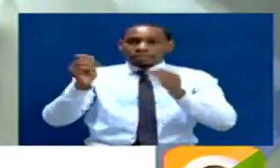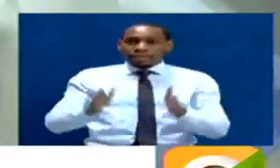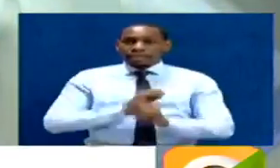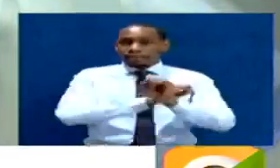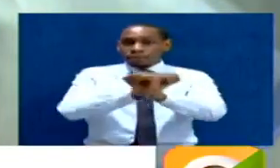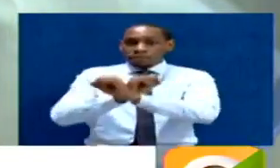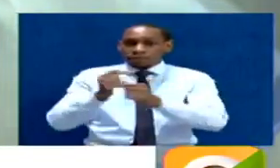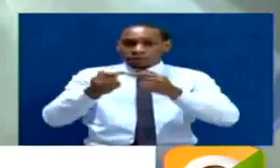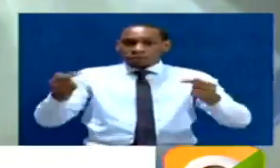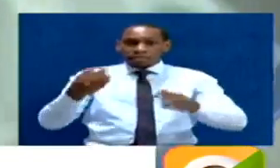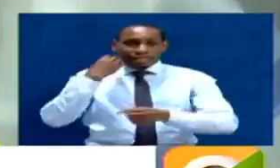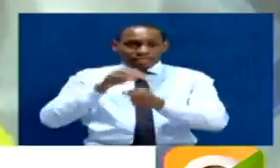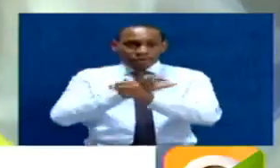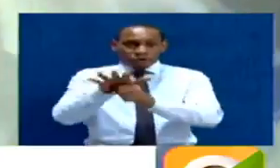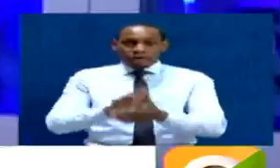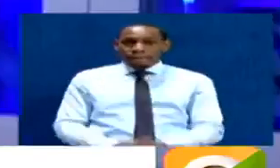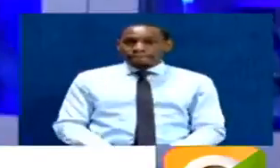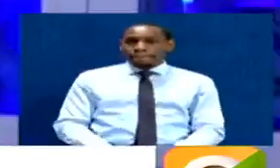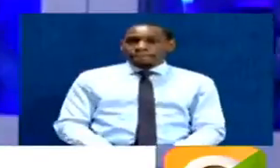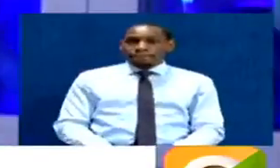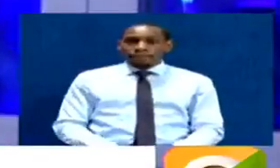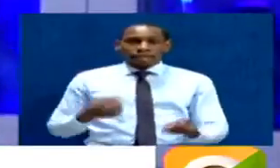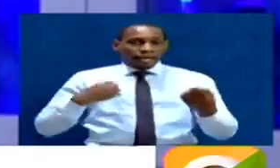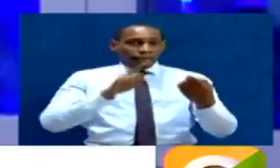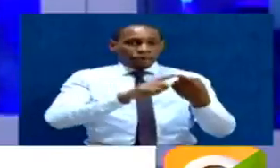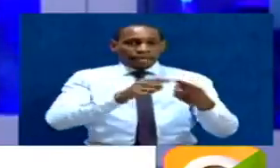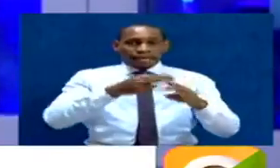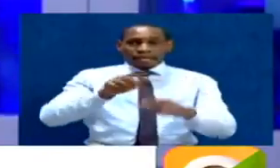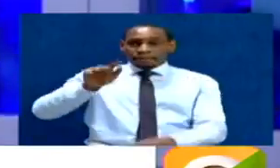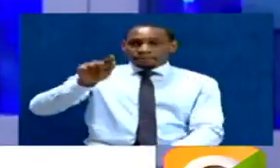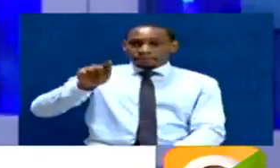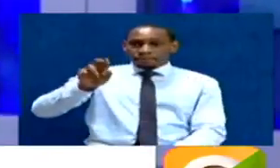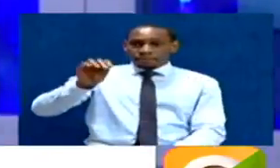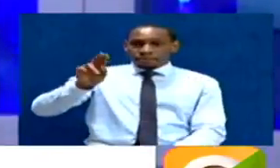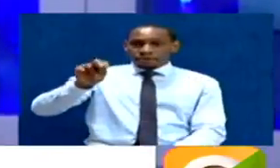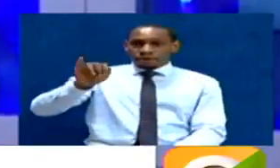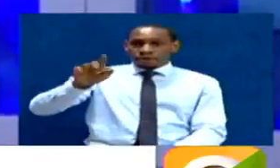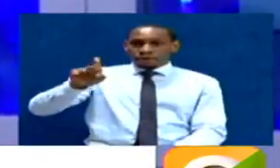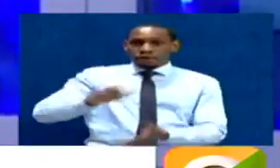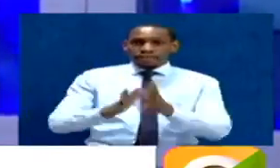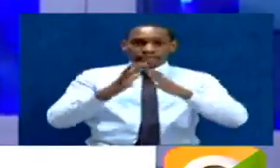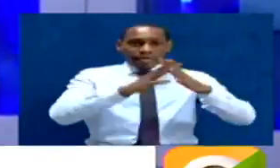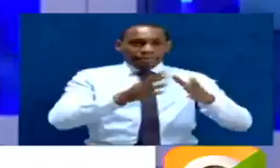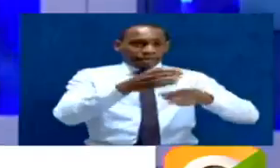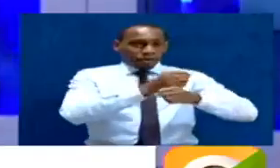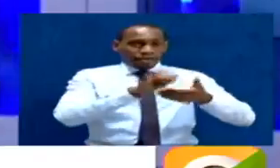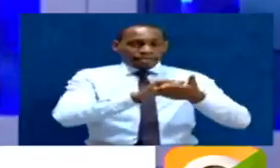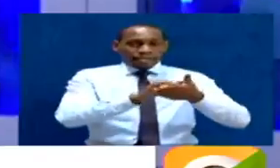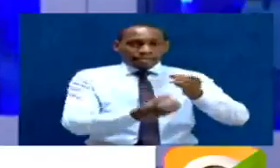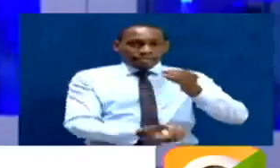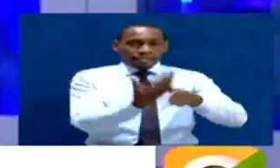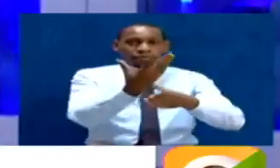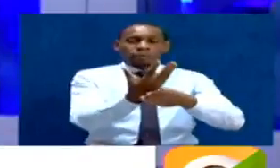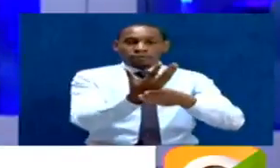Wakenya kinga dhidi ya virusi vya corona. One of them is called Tonix, is an American organization that has made a